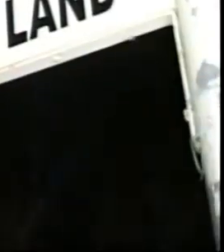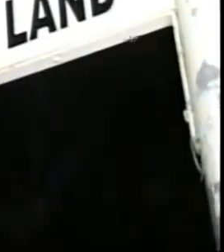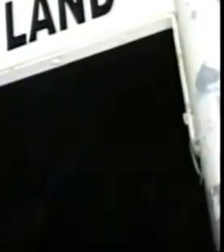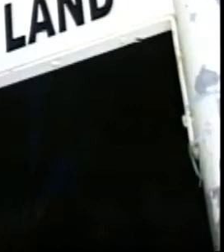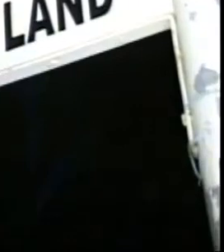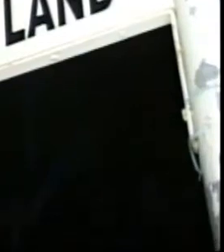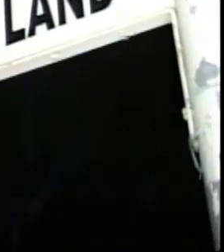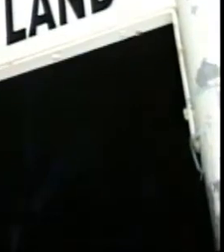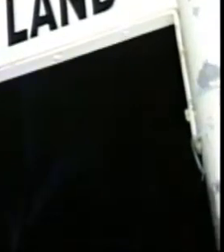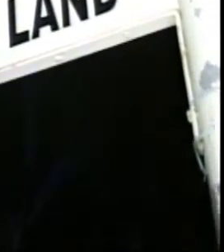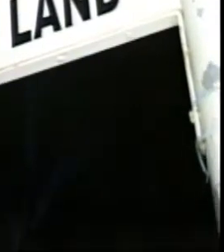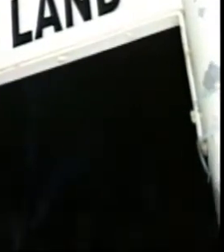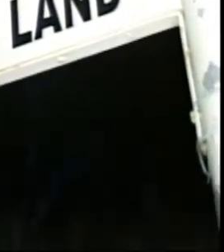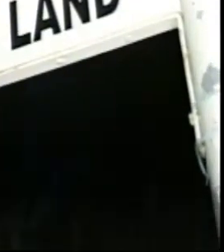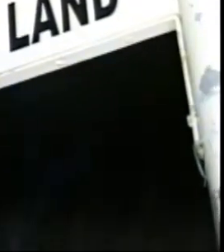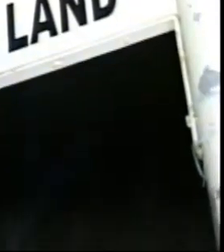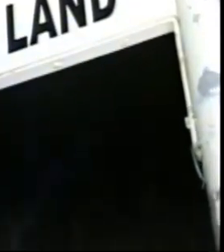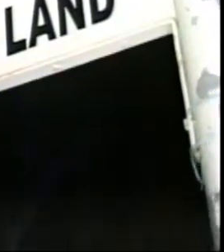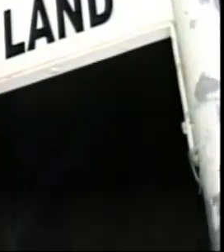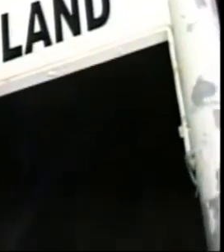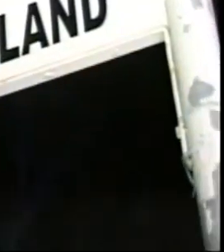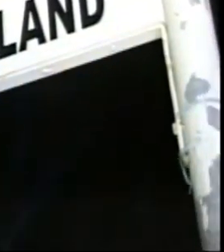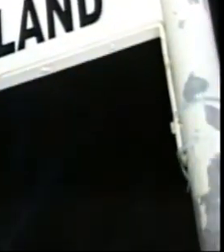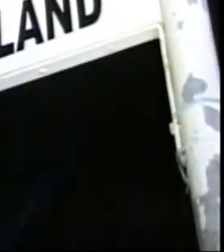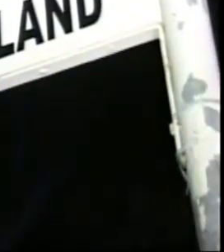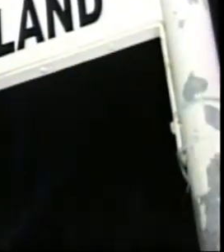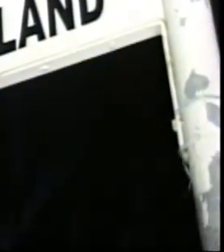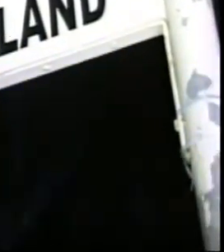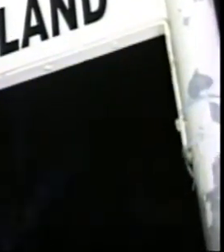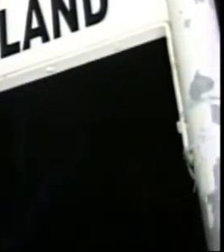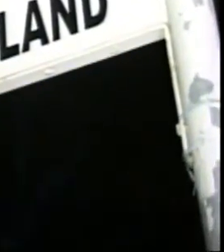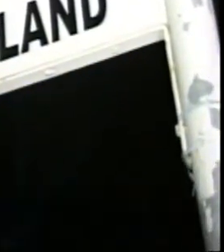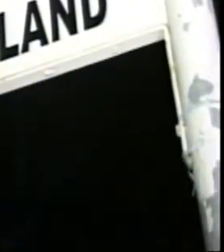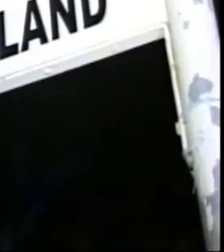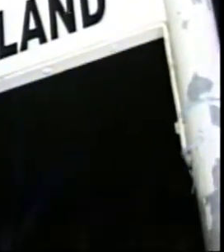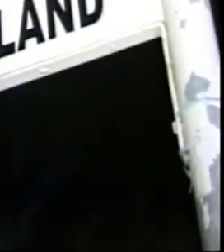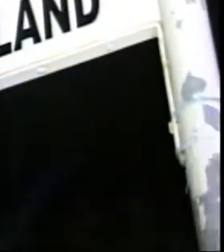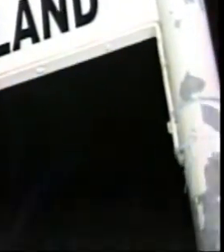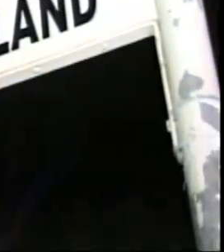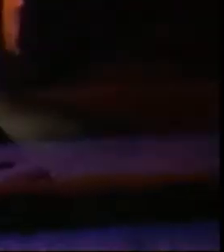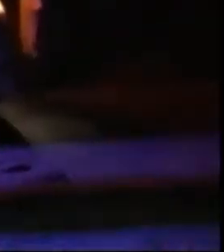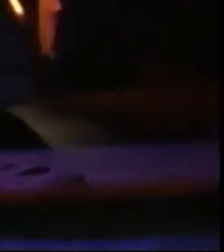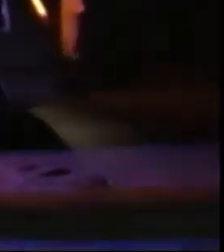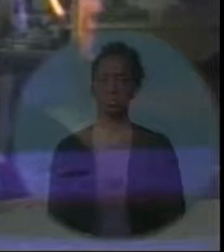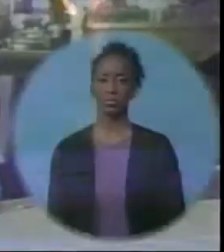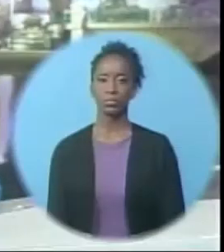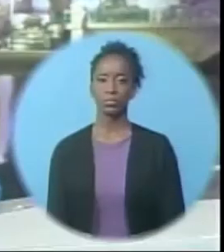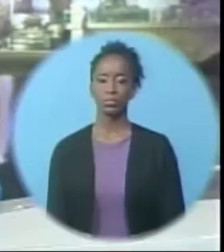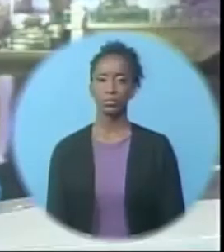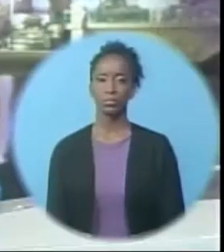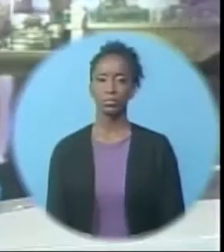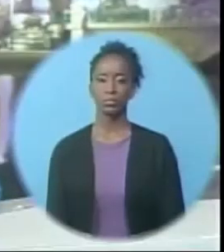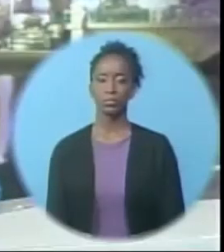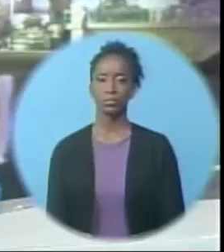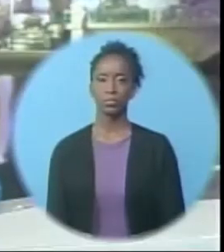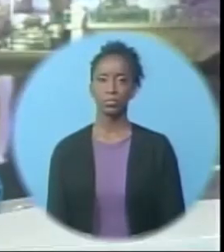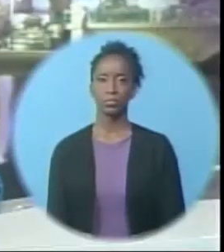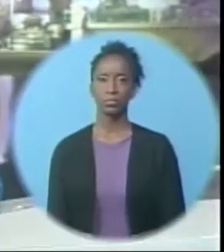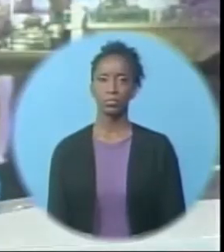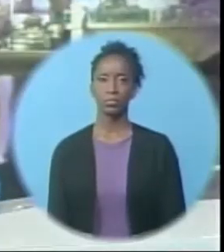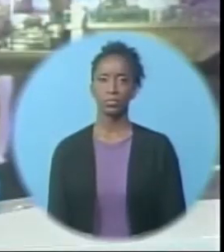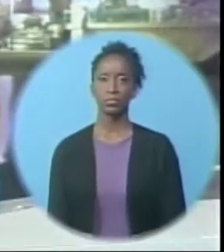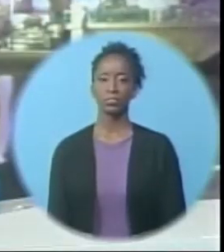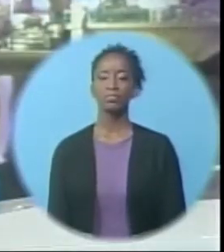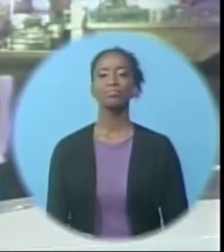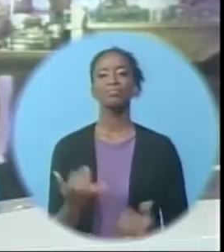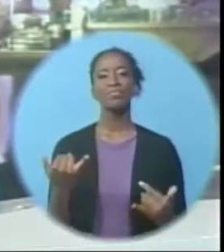Todd's Land in St. George. Police are asking anyone who can provide information to contact the nearest police station.